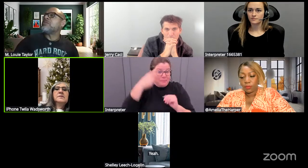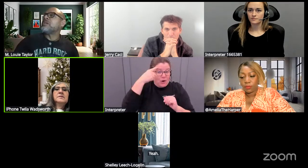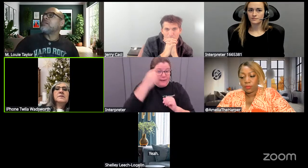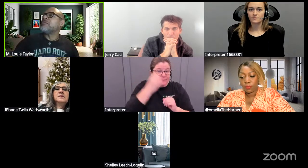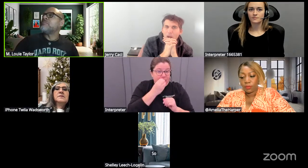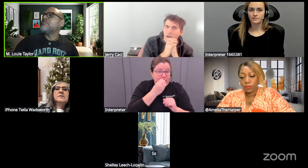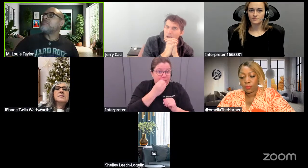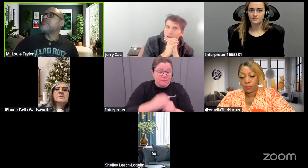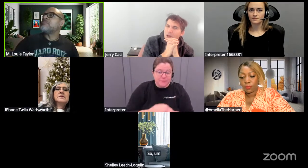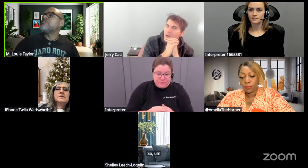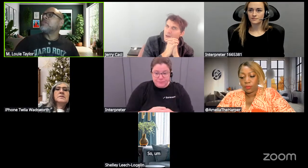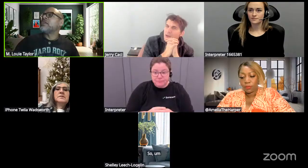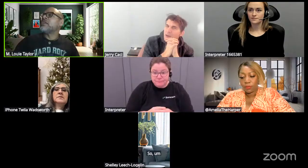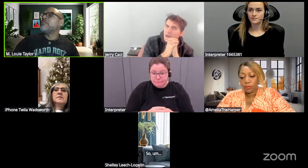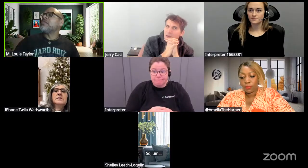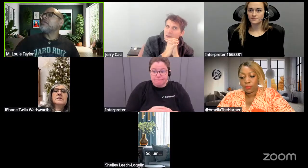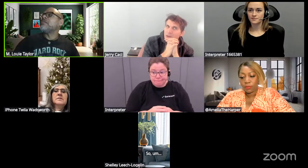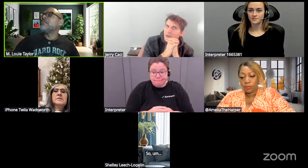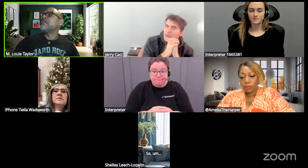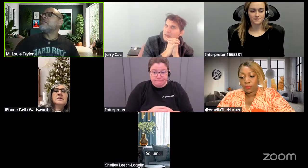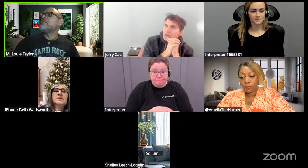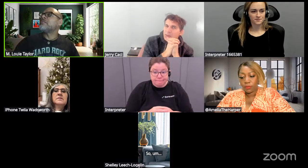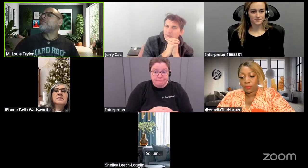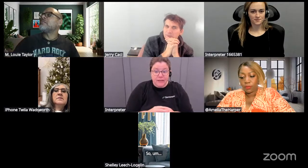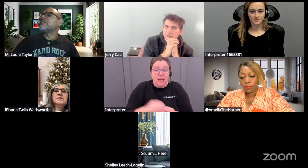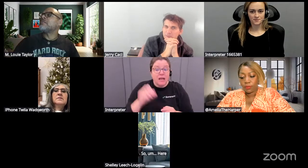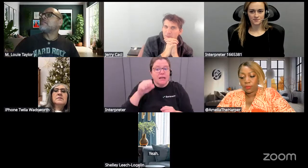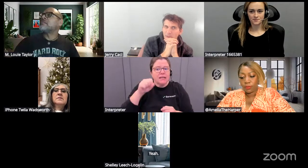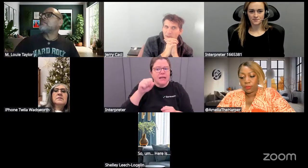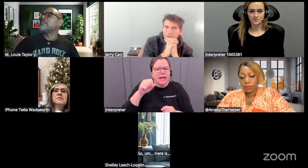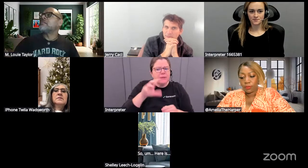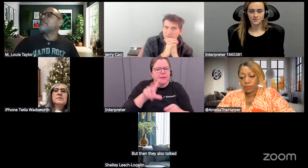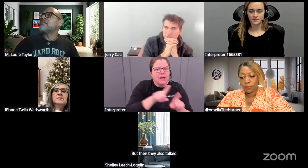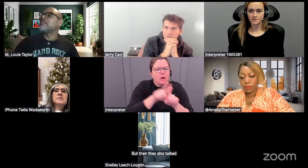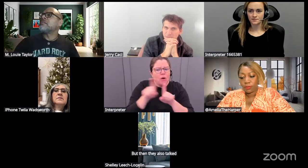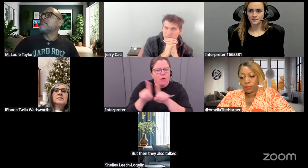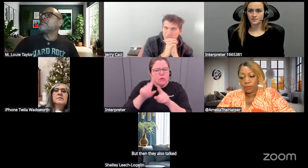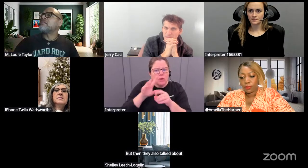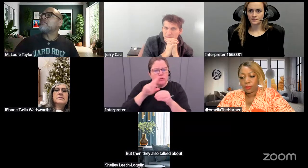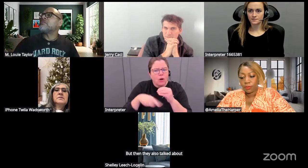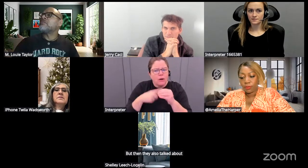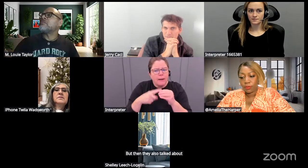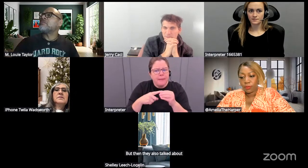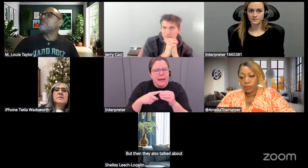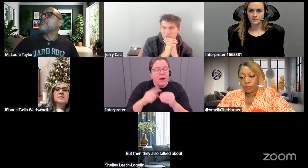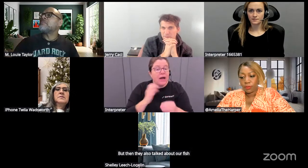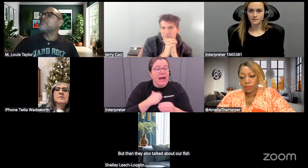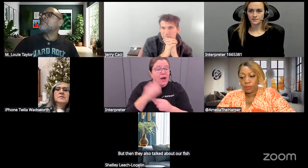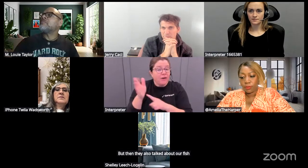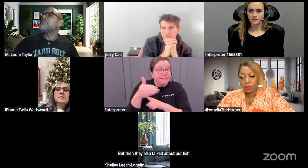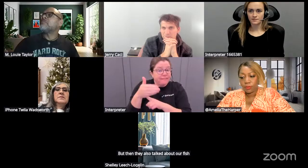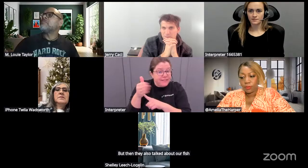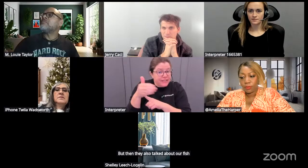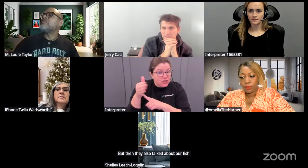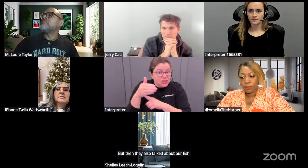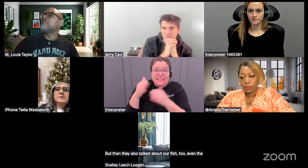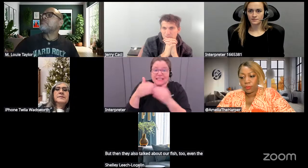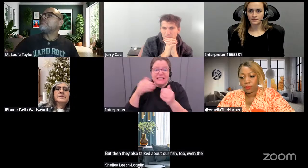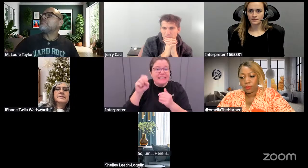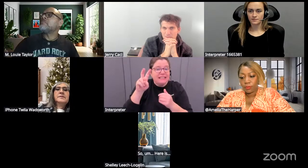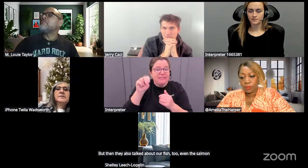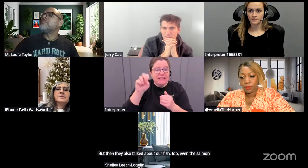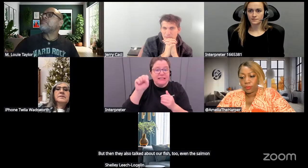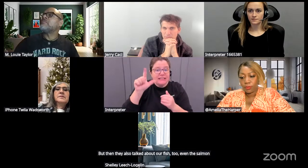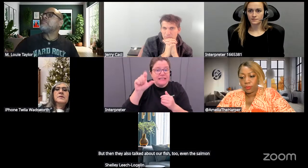So here But is then they also talked about our fish too, even the salmon, everything